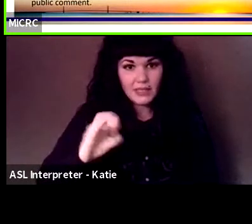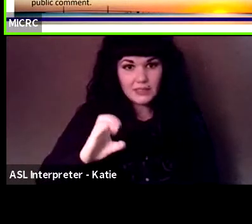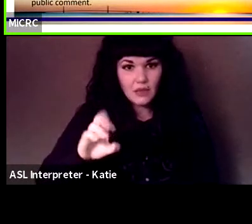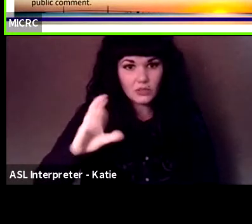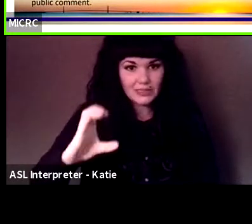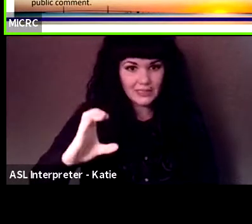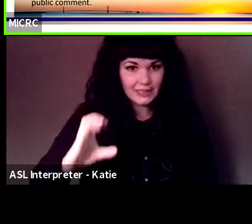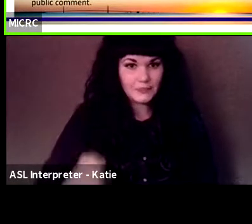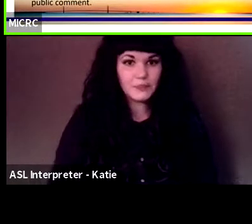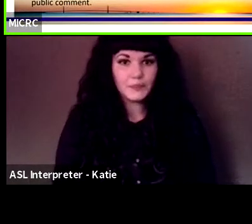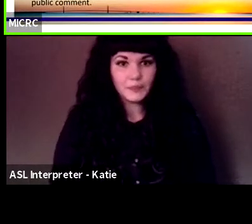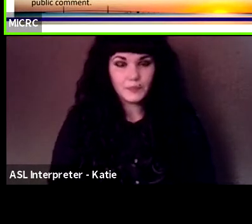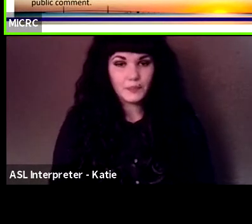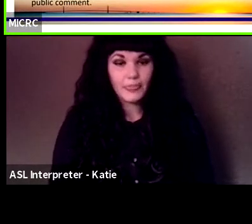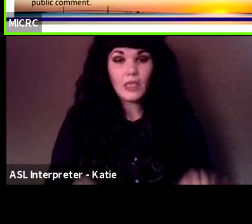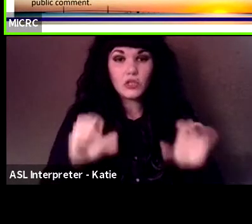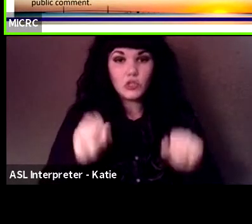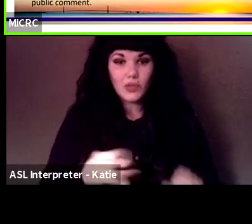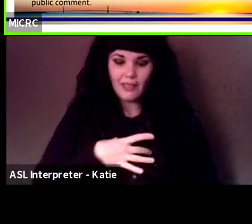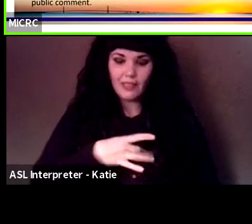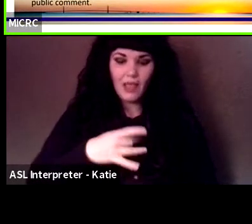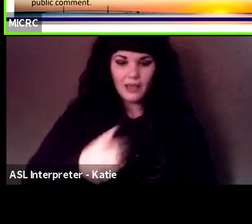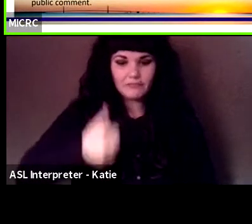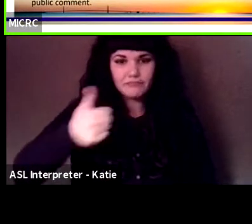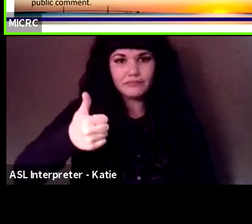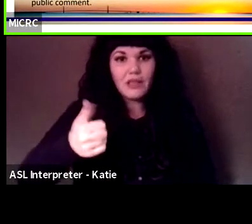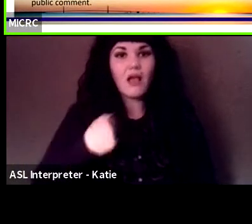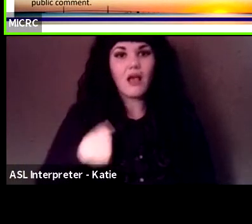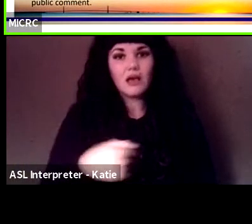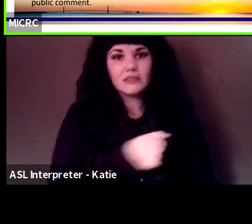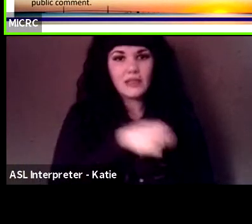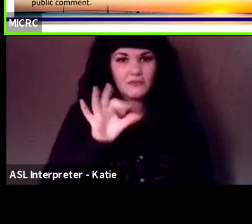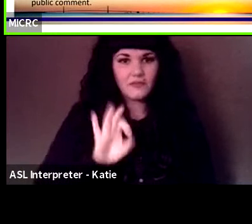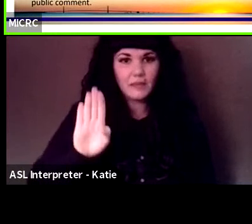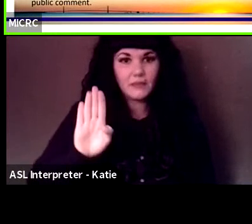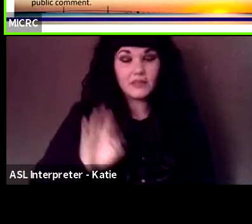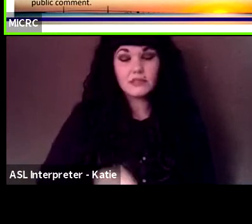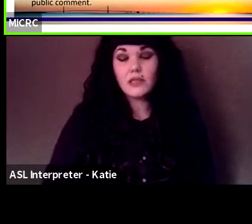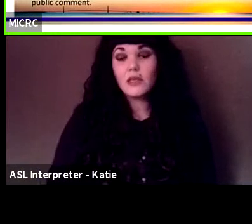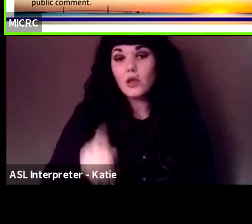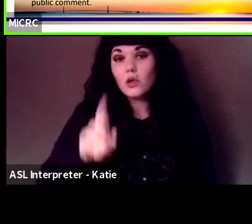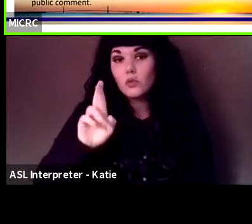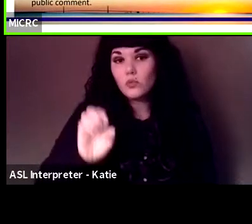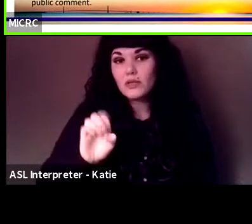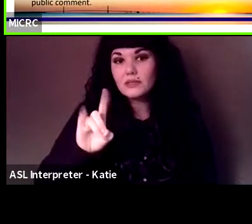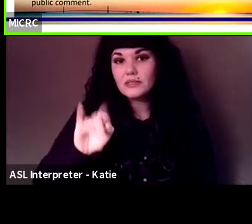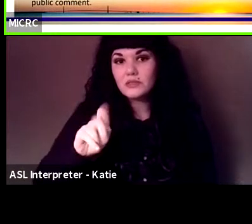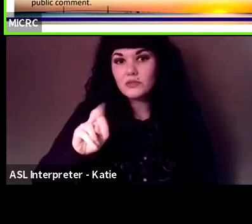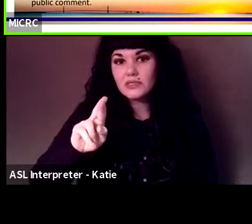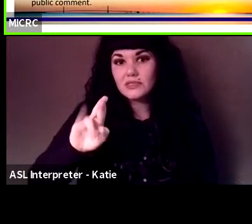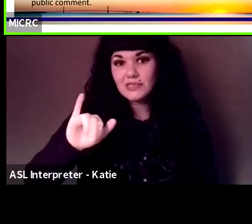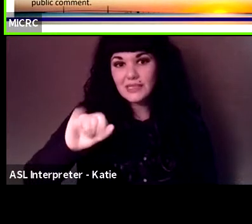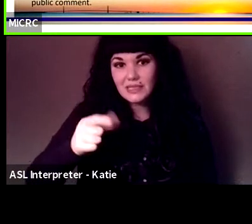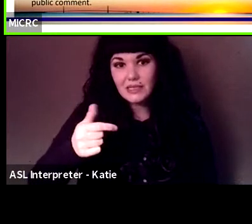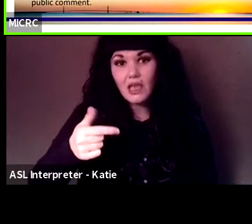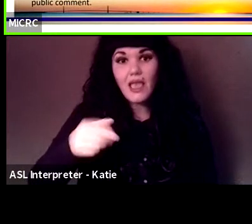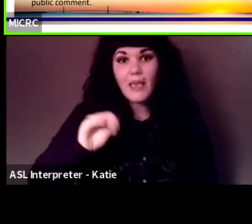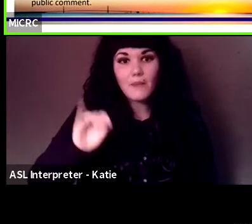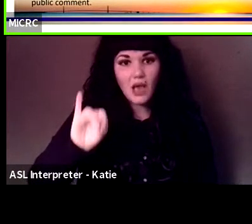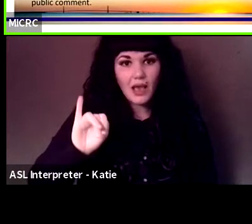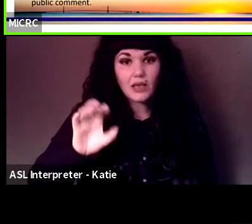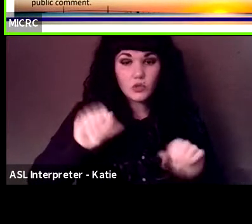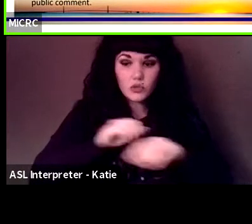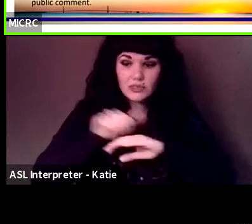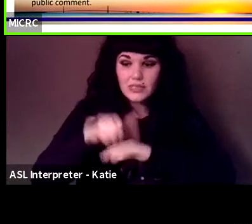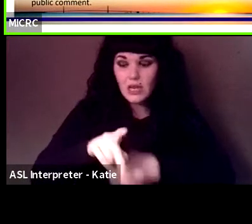www.michigan.gov/MICRC. You can like us on Facebook at Redistricting MI. You could submit a public comment on our website